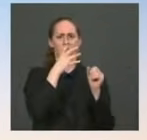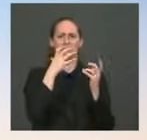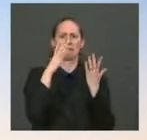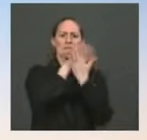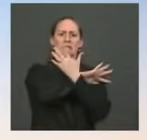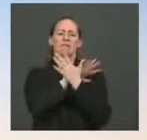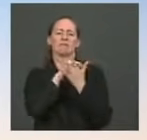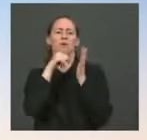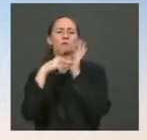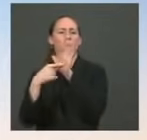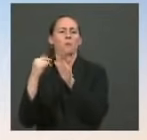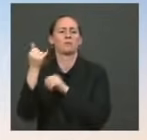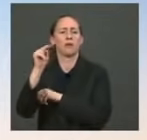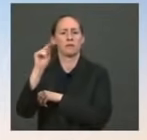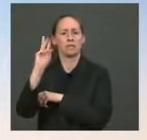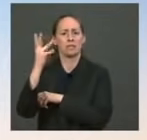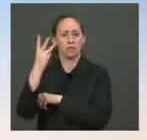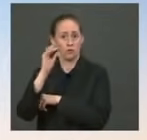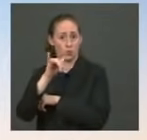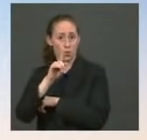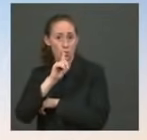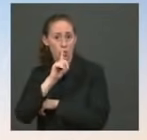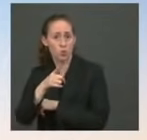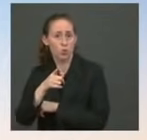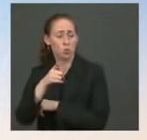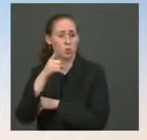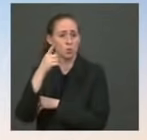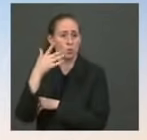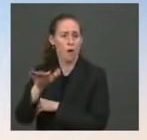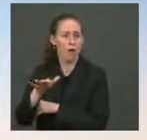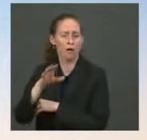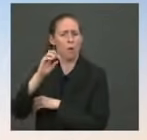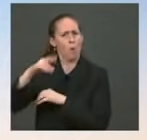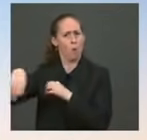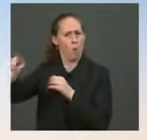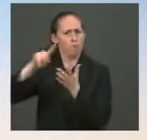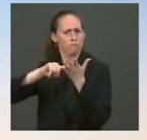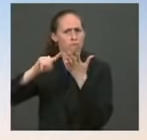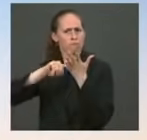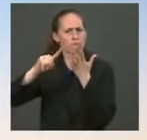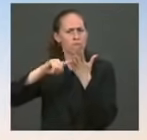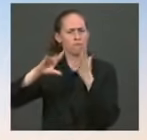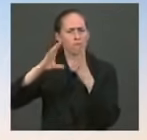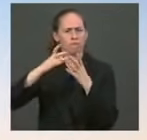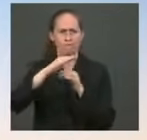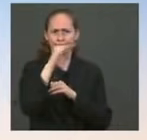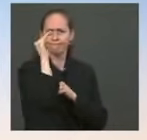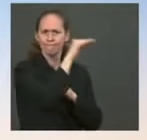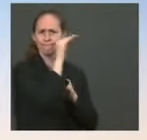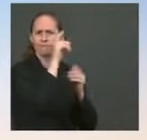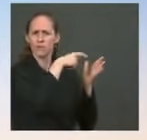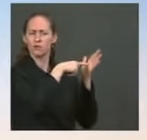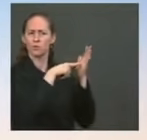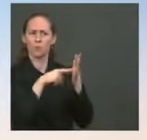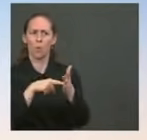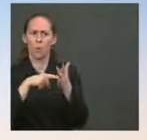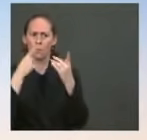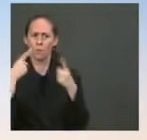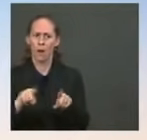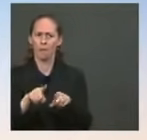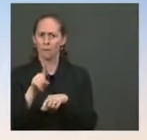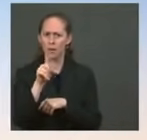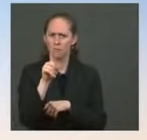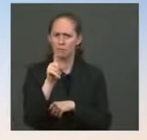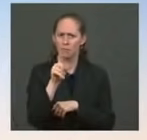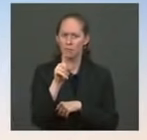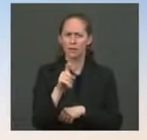requests from the investigating group as they come in one by one with an eye to not asserting executive